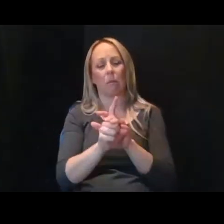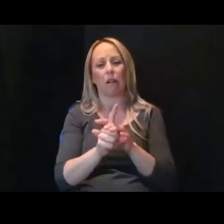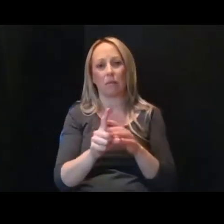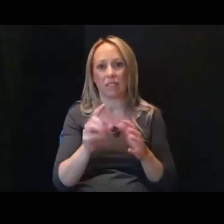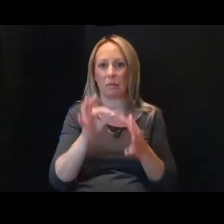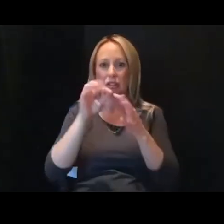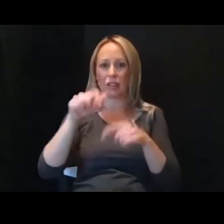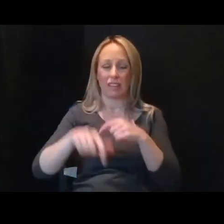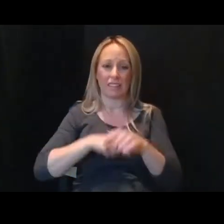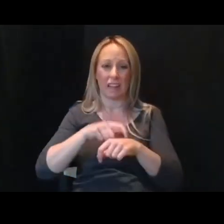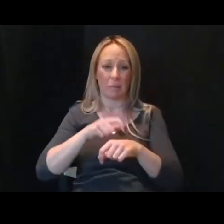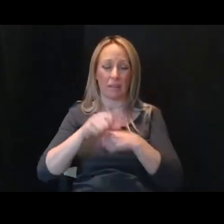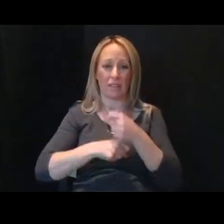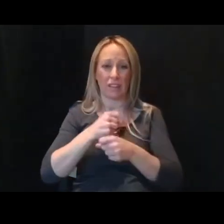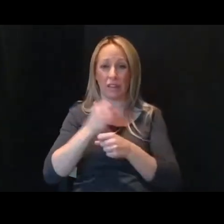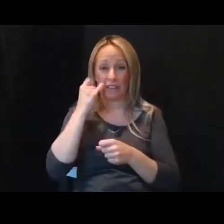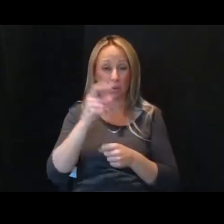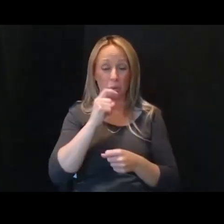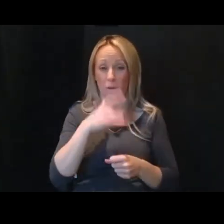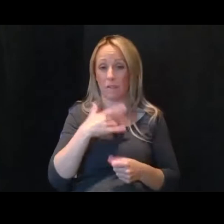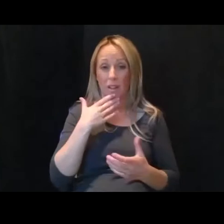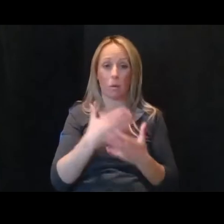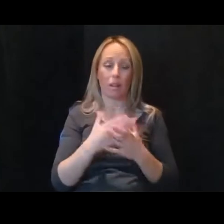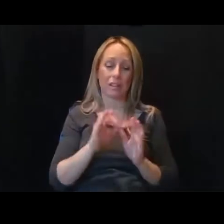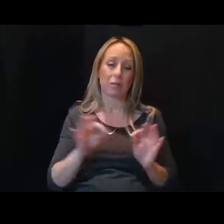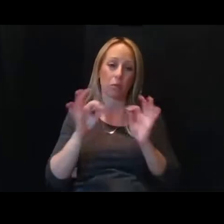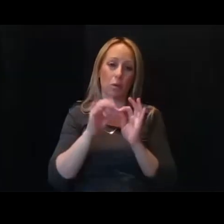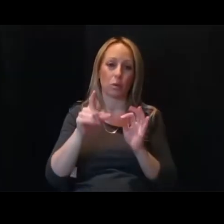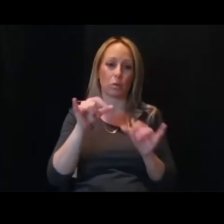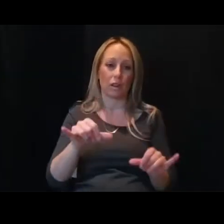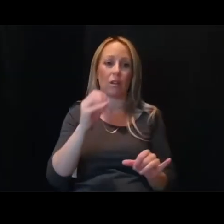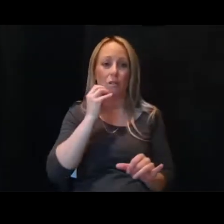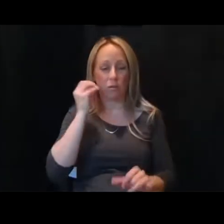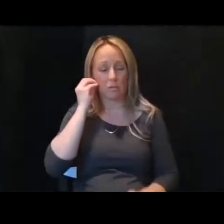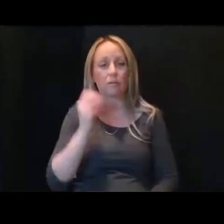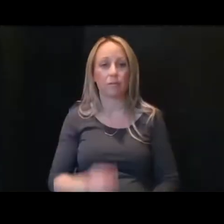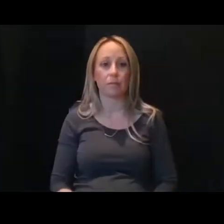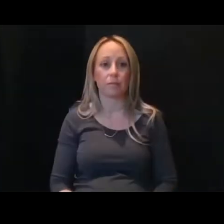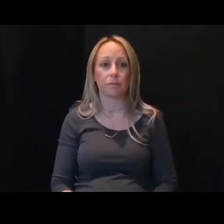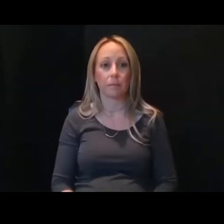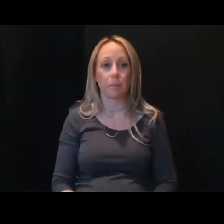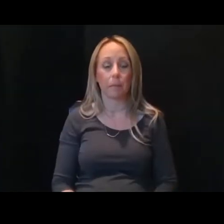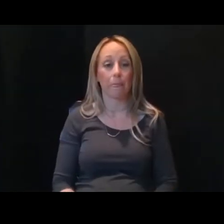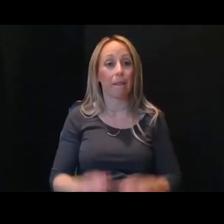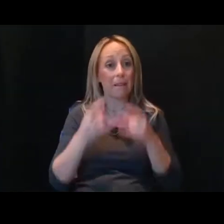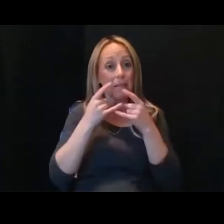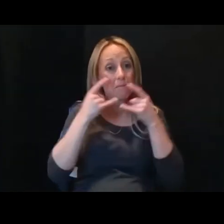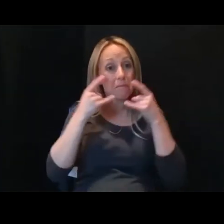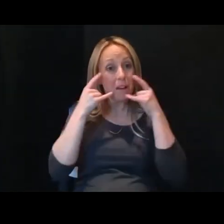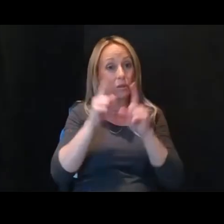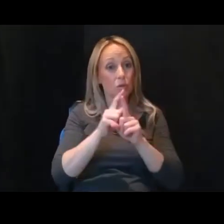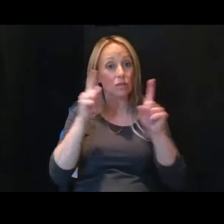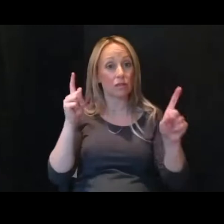So when you do not feel well, it's important that you stay home. The mask and social distancing guidelines